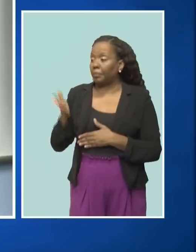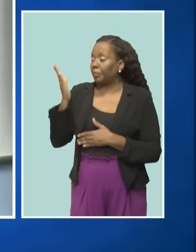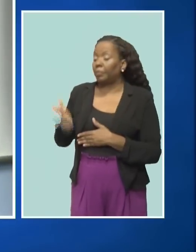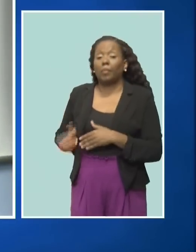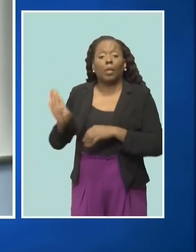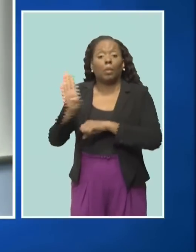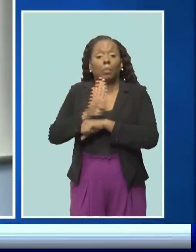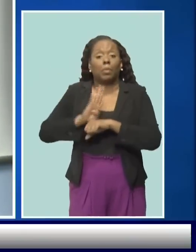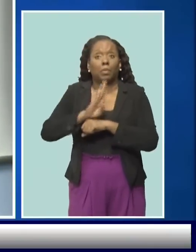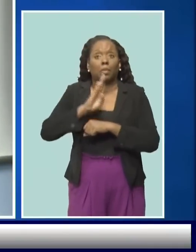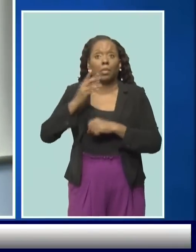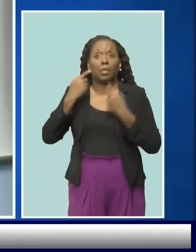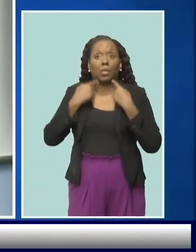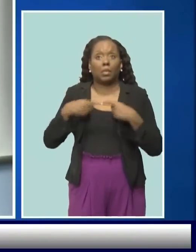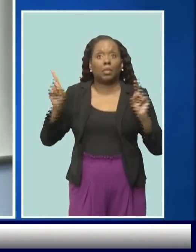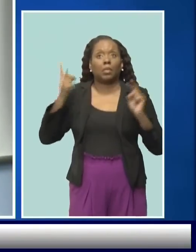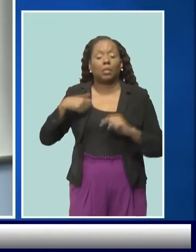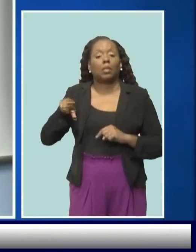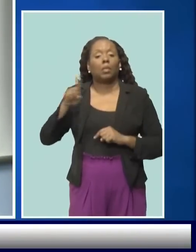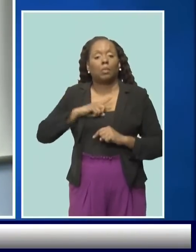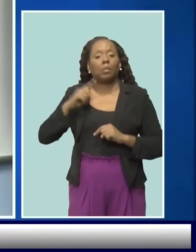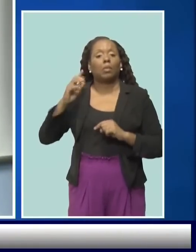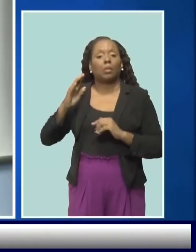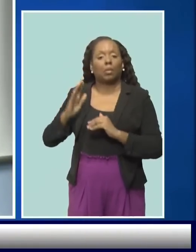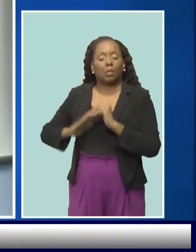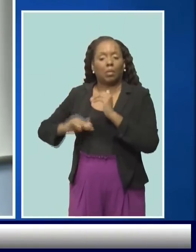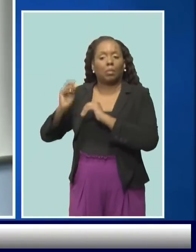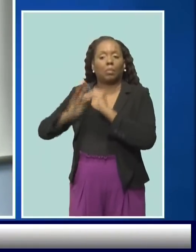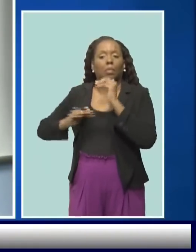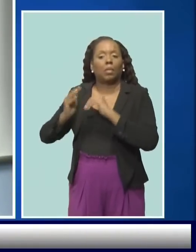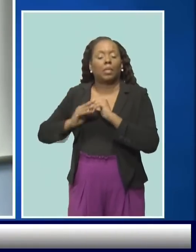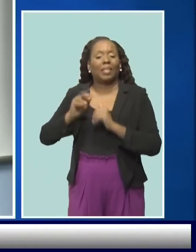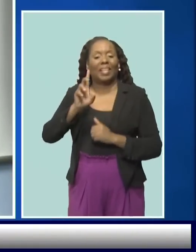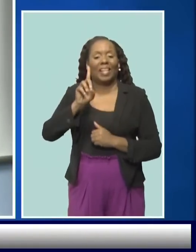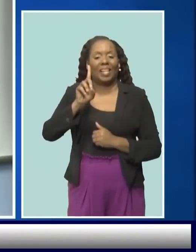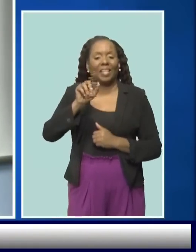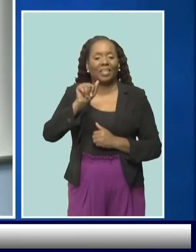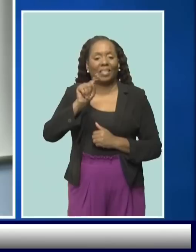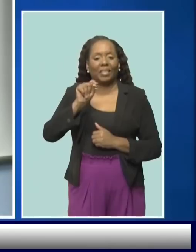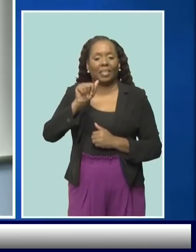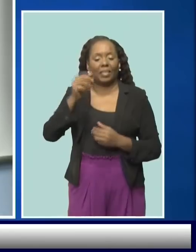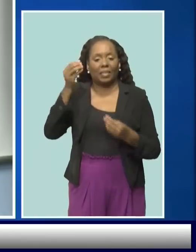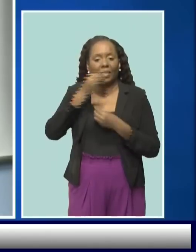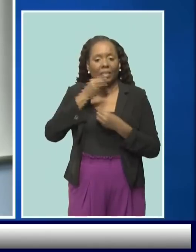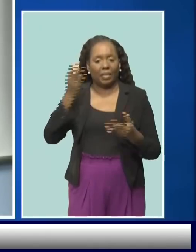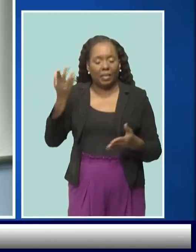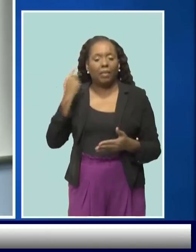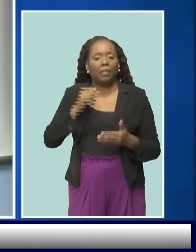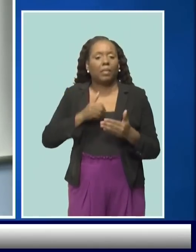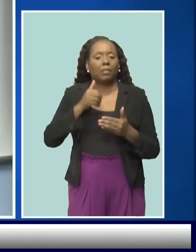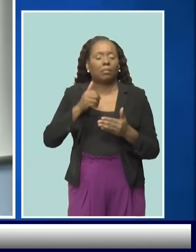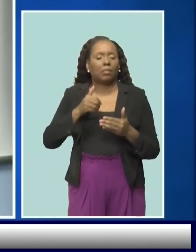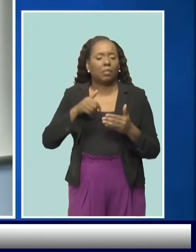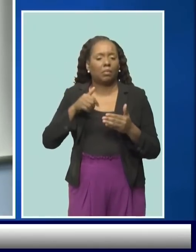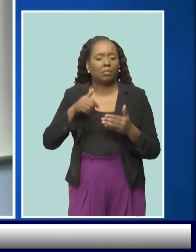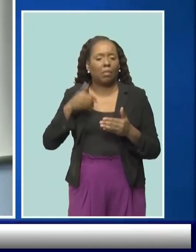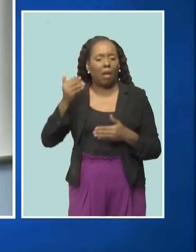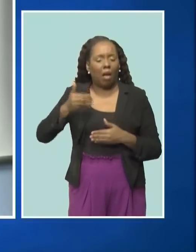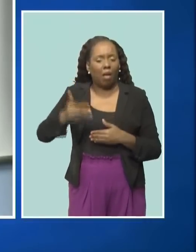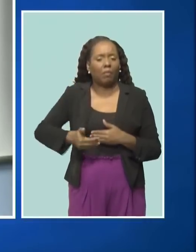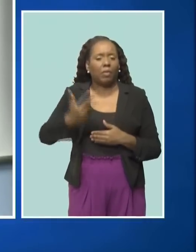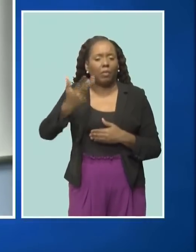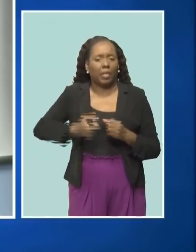are building a Tier 3 data center in a modular way over a 3-year period. That means, and if we are going to